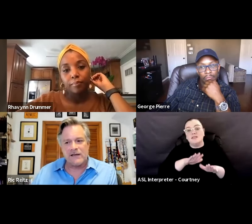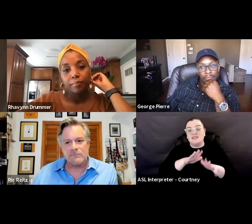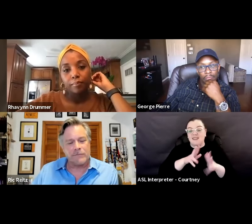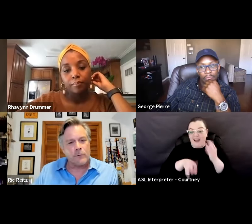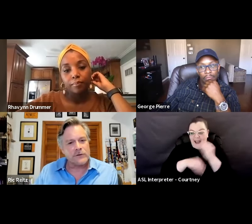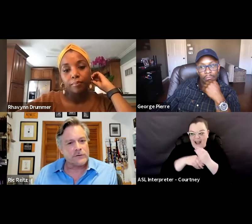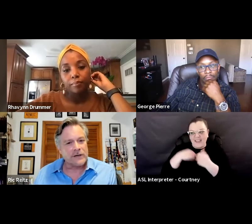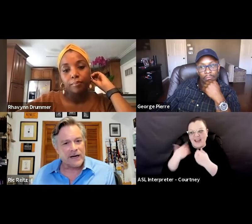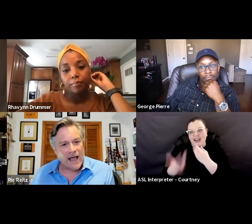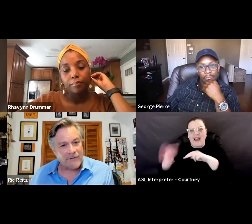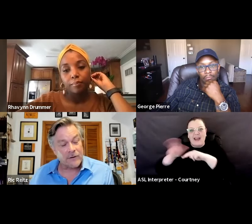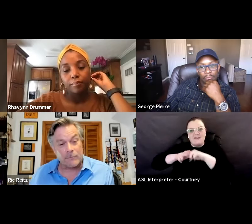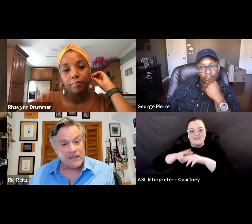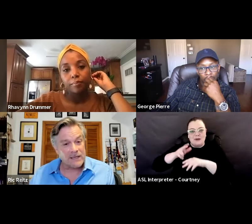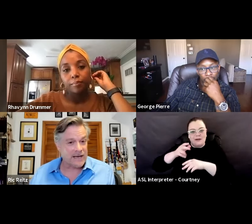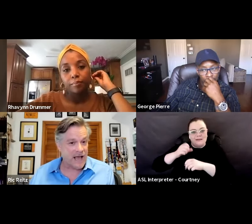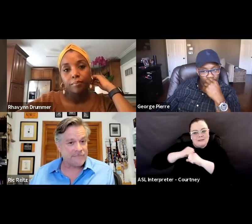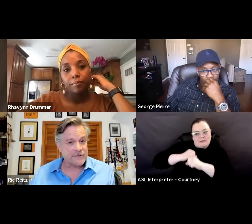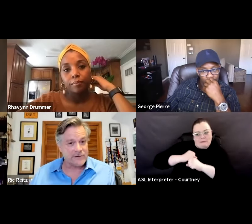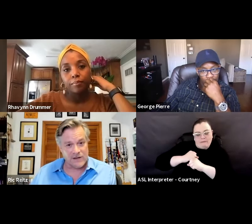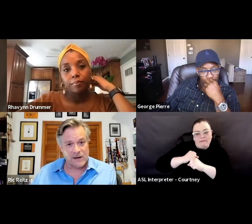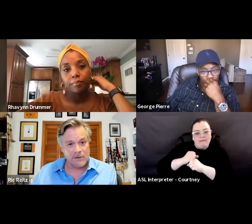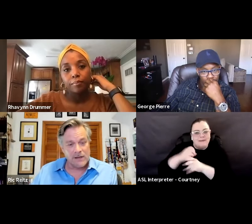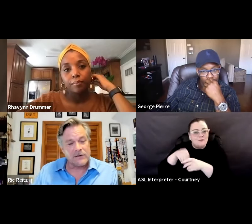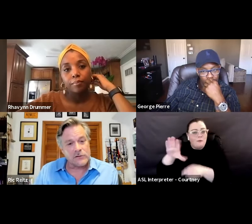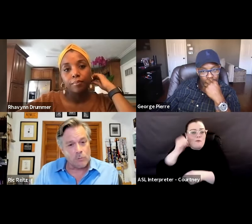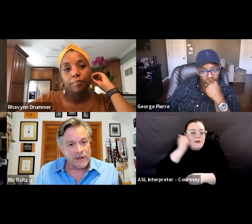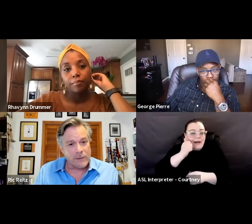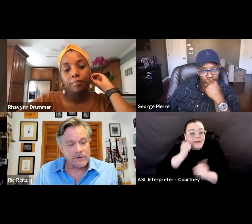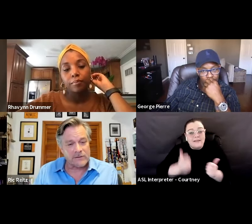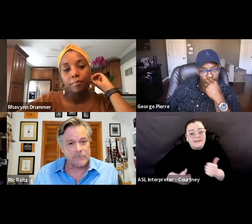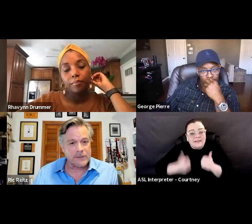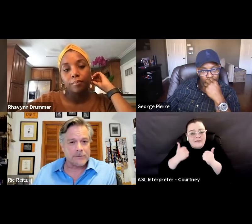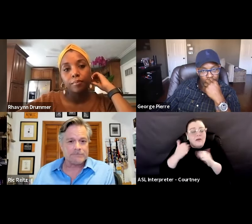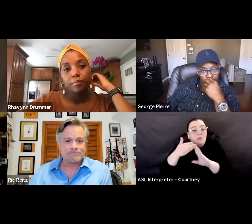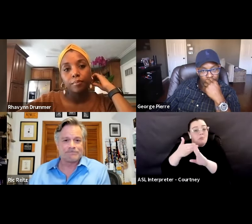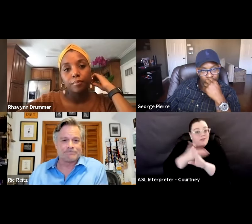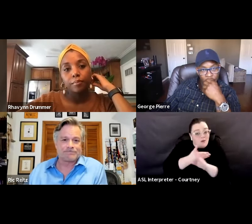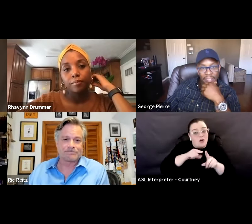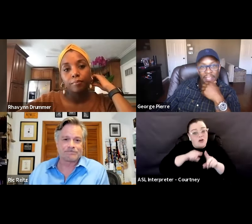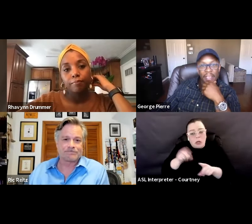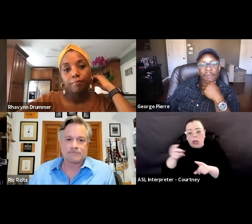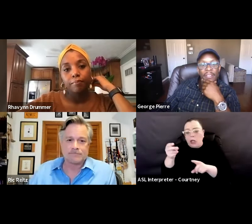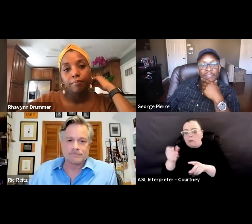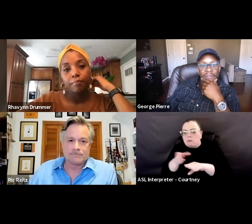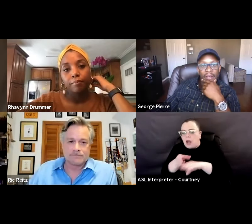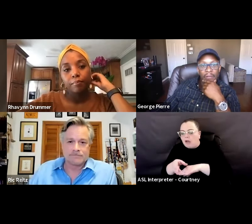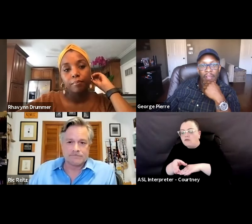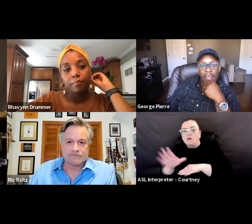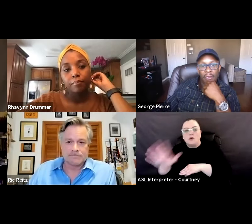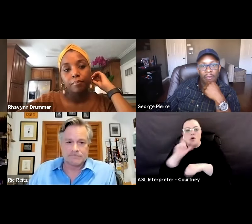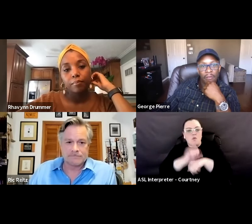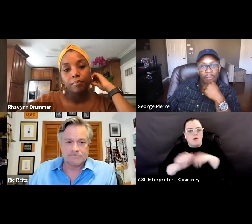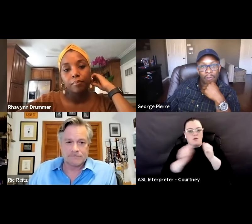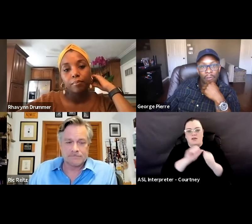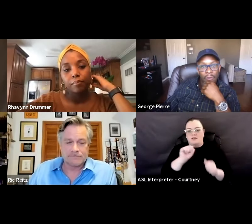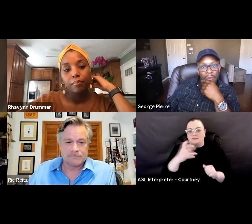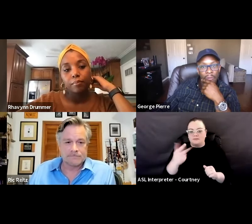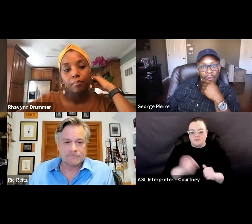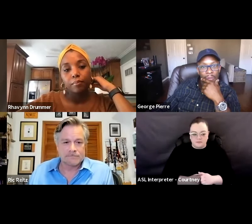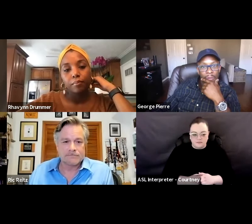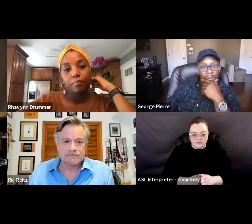at least before, during, and immediately after the time that you're working with these other people. I think everybody. These protocols are called the safe